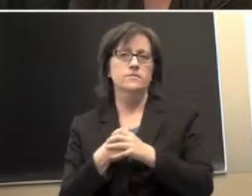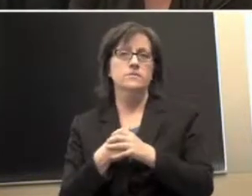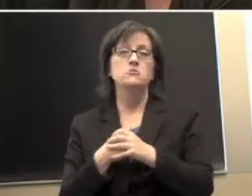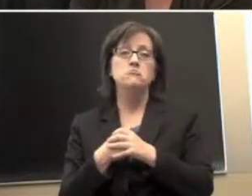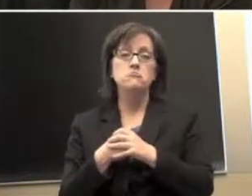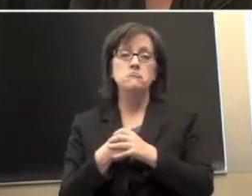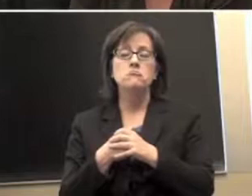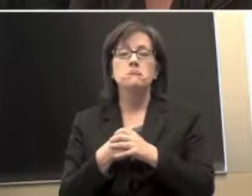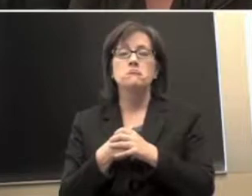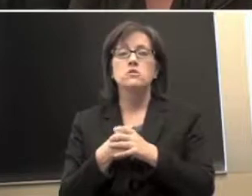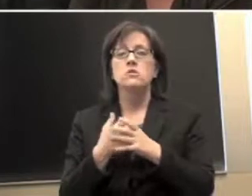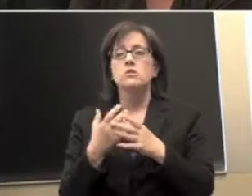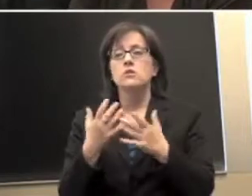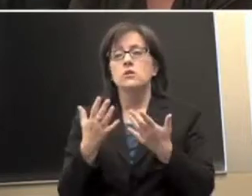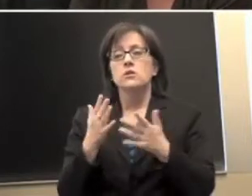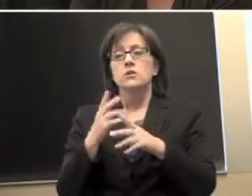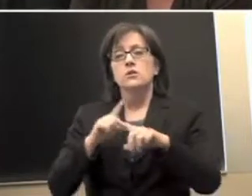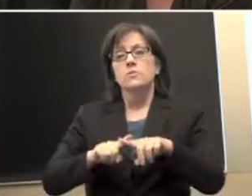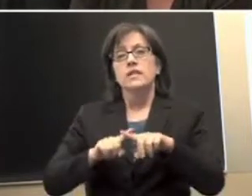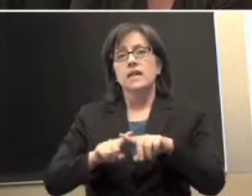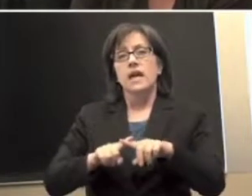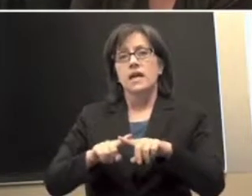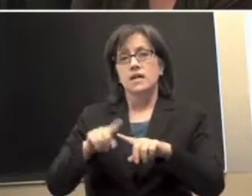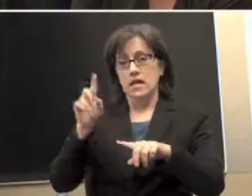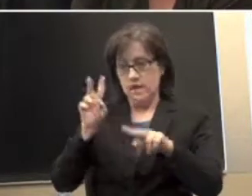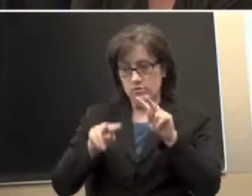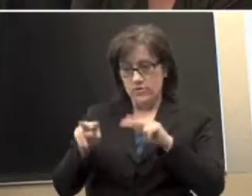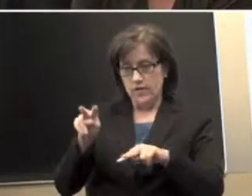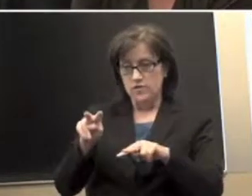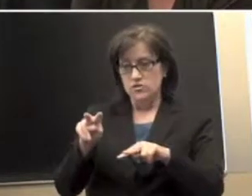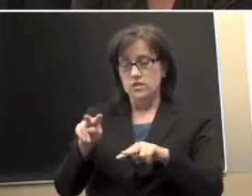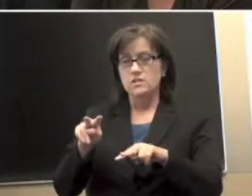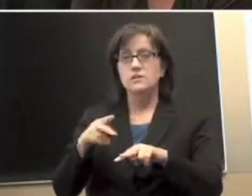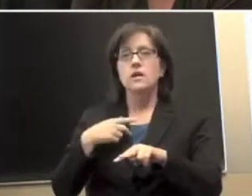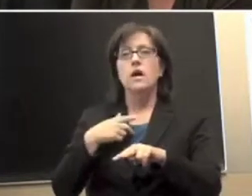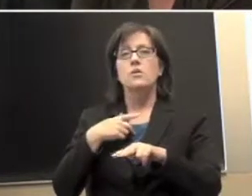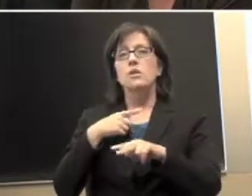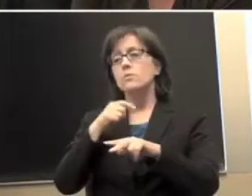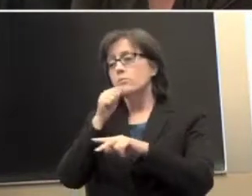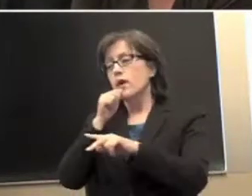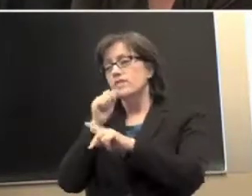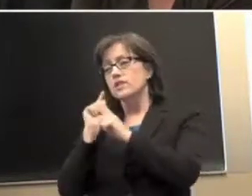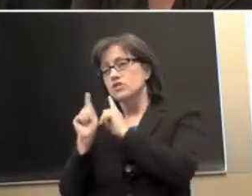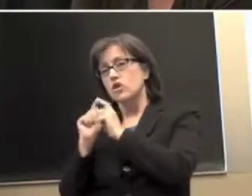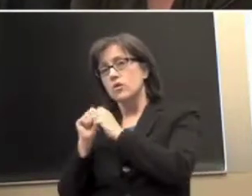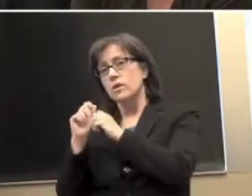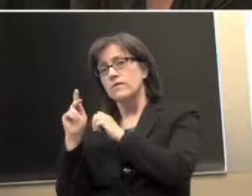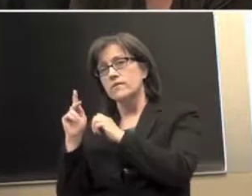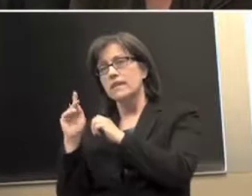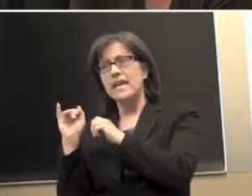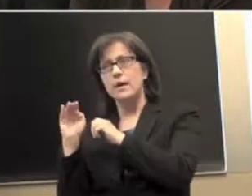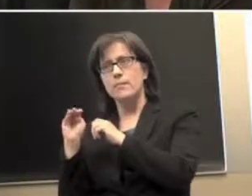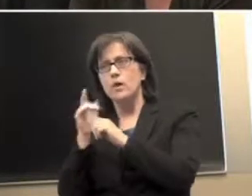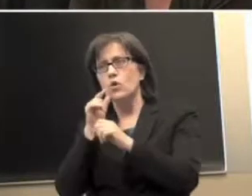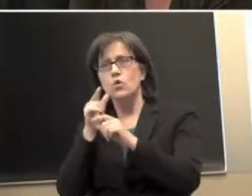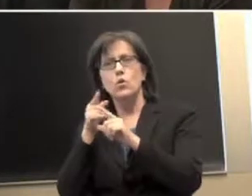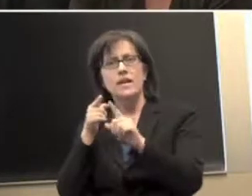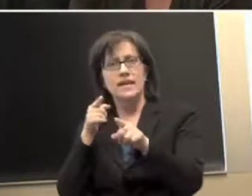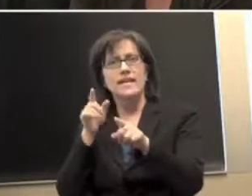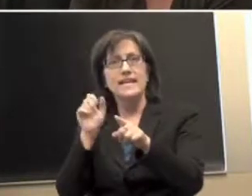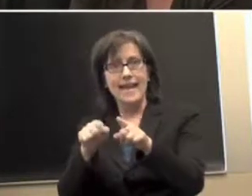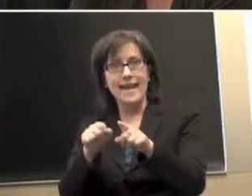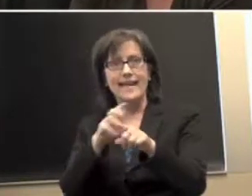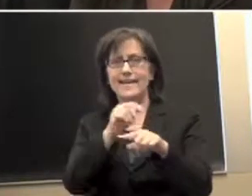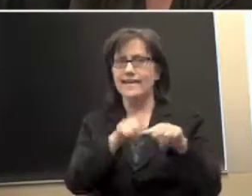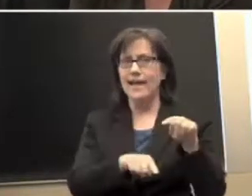based on observations, privately talk with him about who he can and can't work with. And that